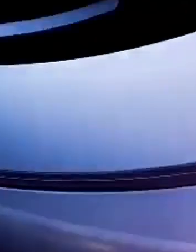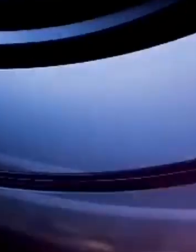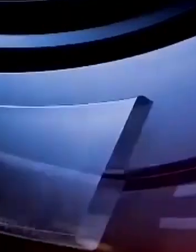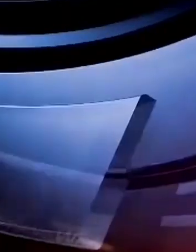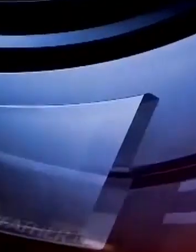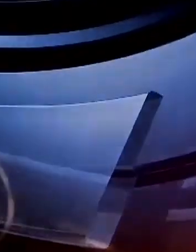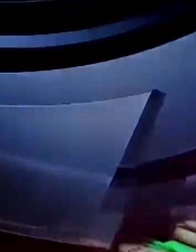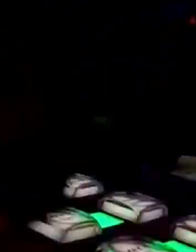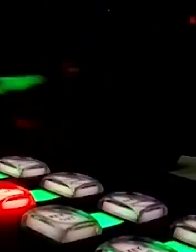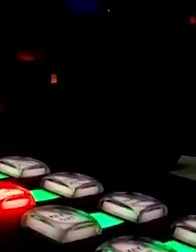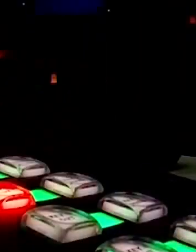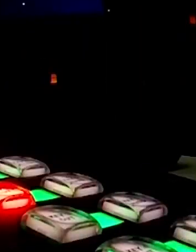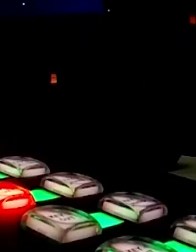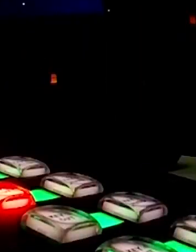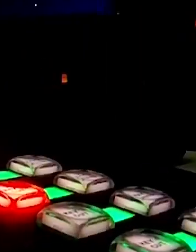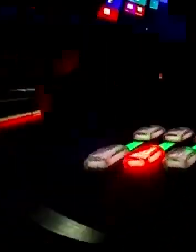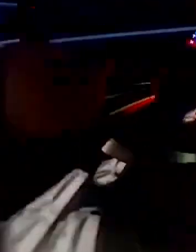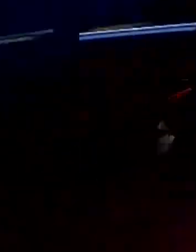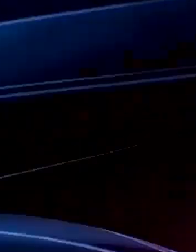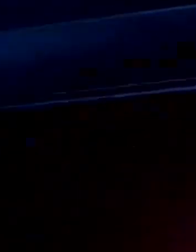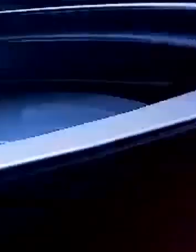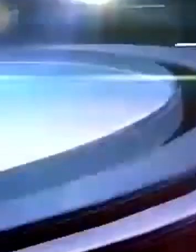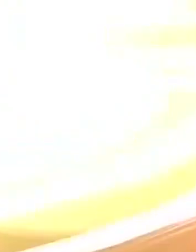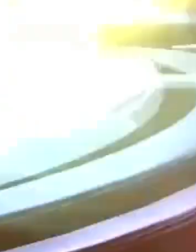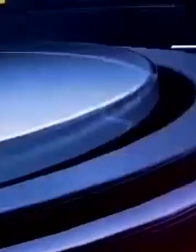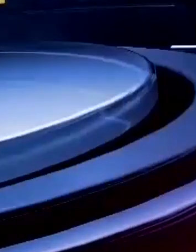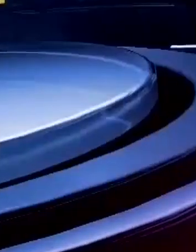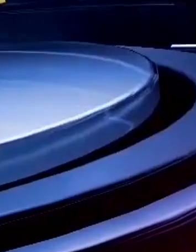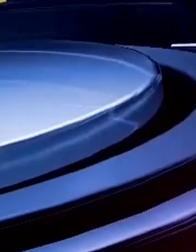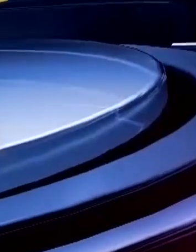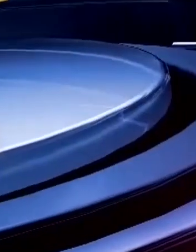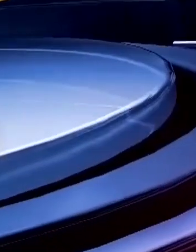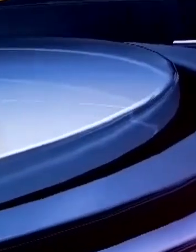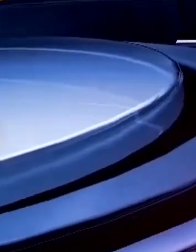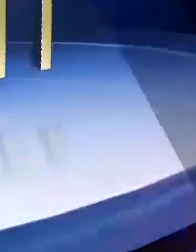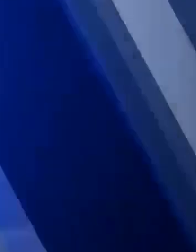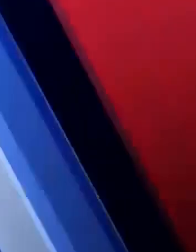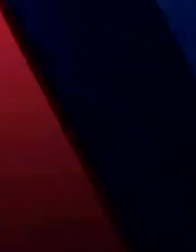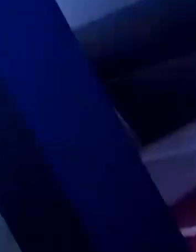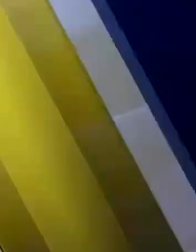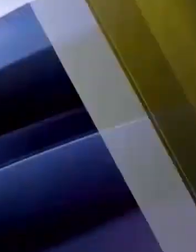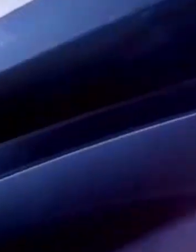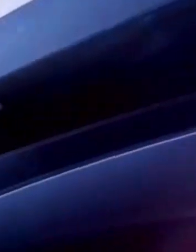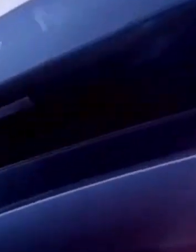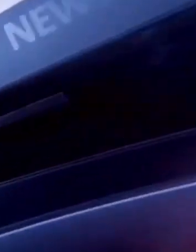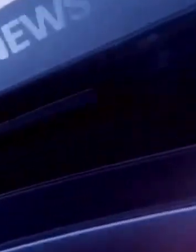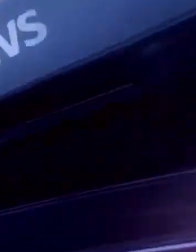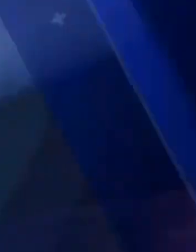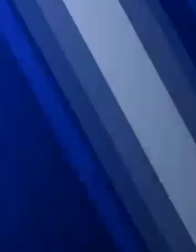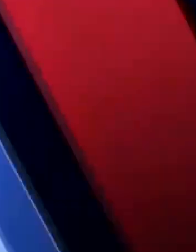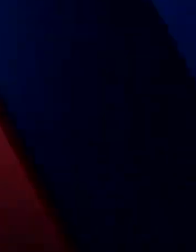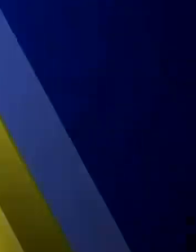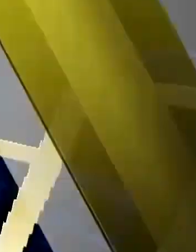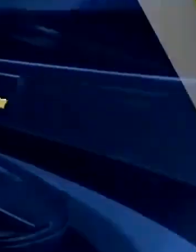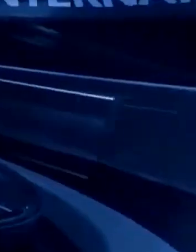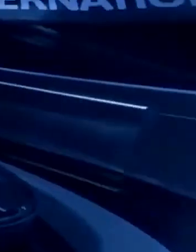Broadcasting from our studios in the Pine St. Michael, this is CBC Newsnight, starting now.